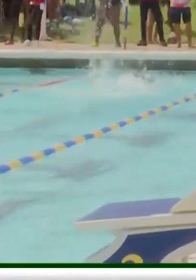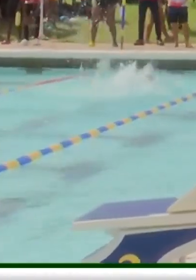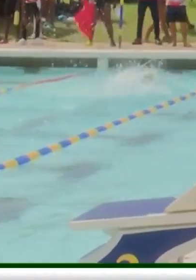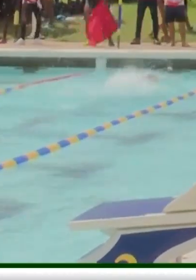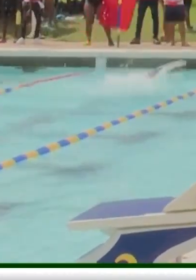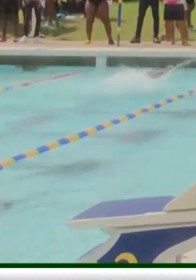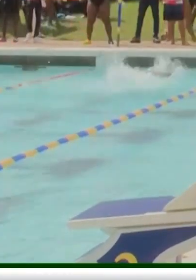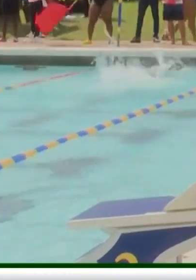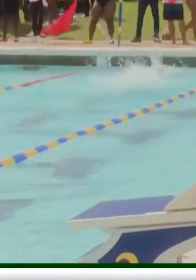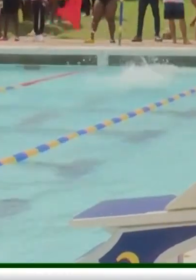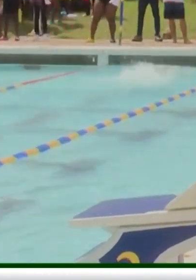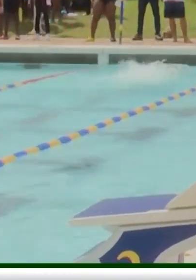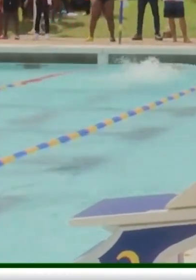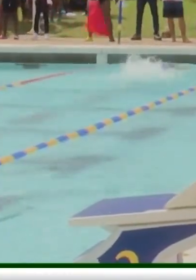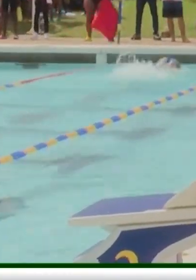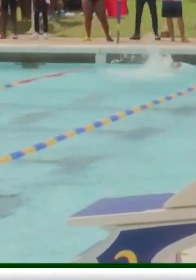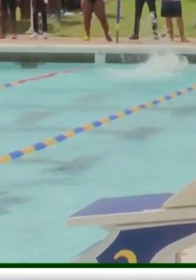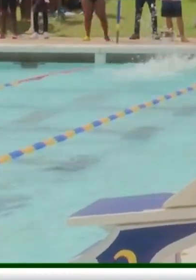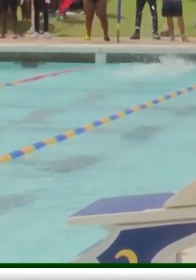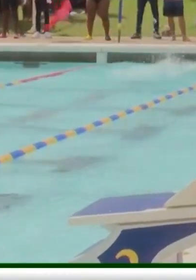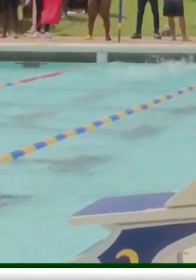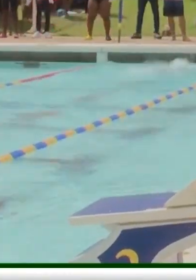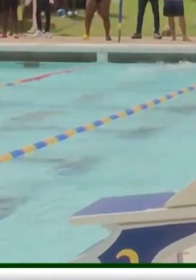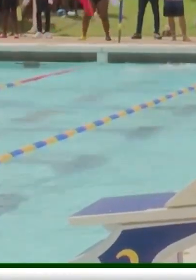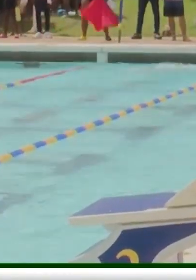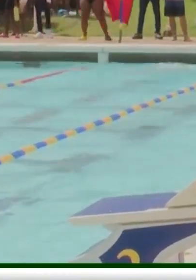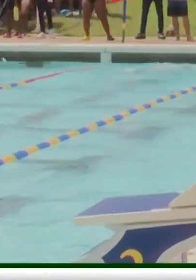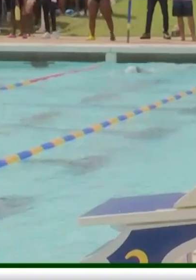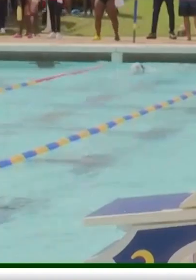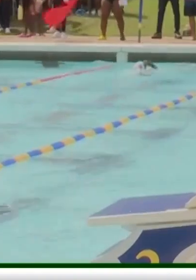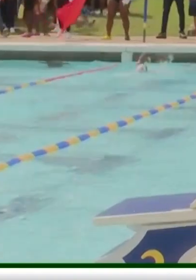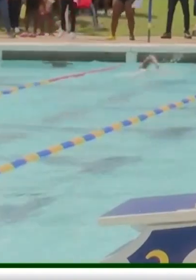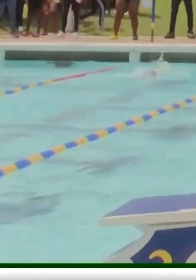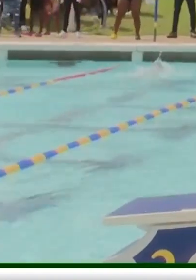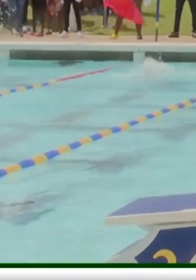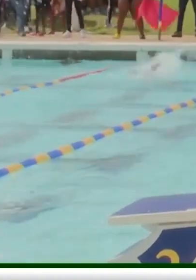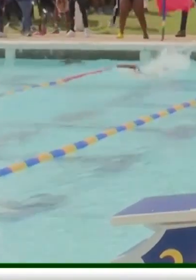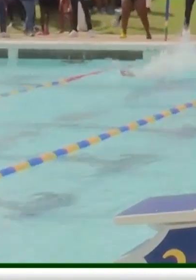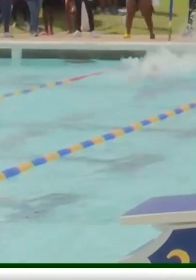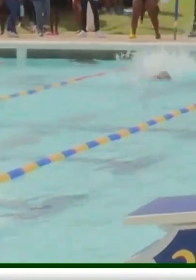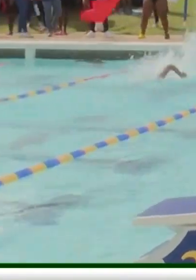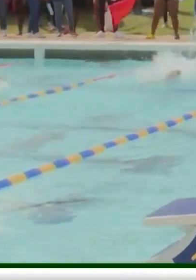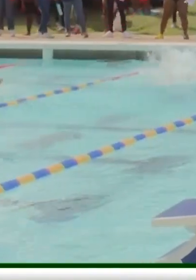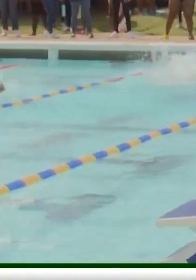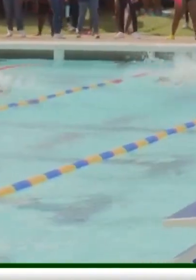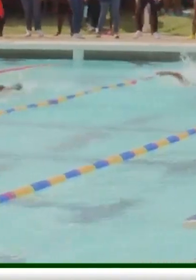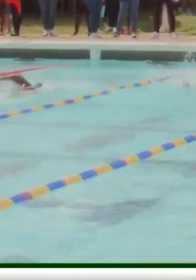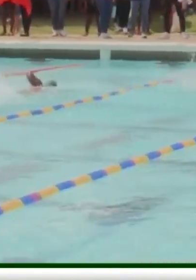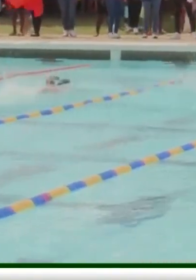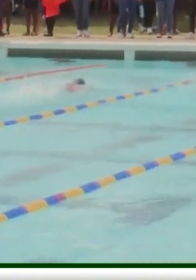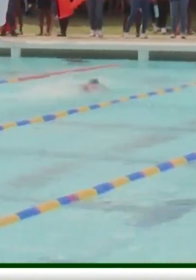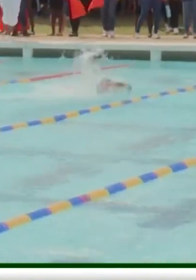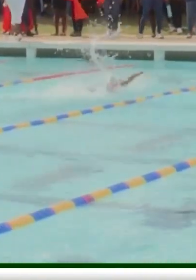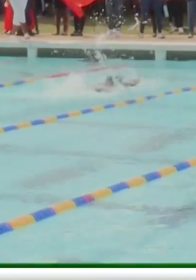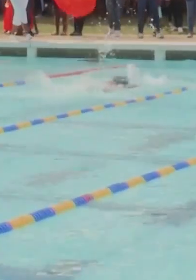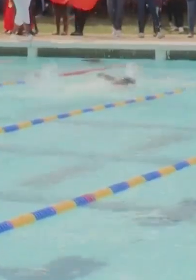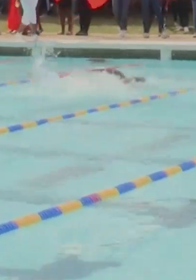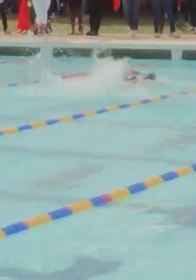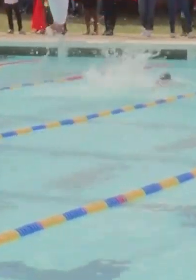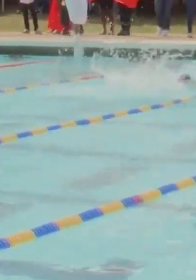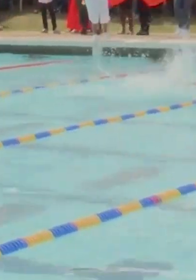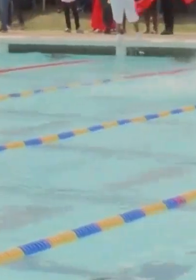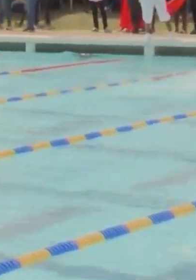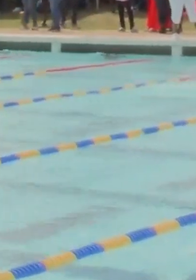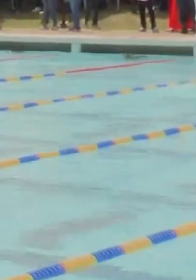Section 1 of the girls' 50-meter freestyle 15 and over event. We pick up the action at the end of the first lap. All eyes